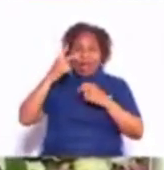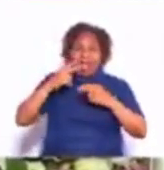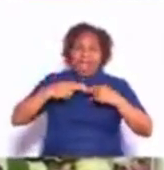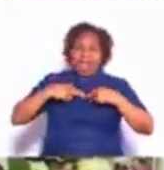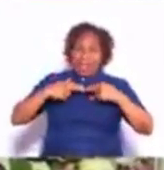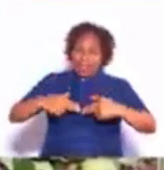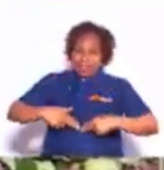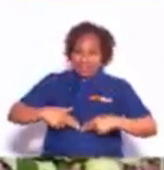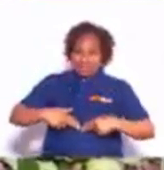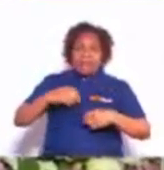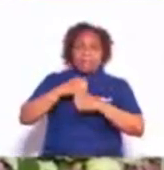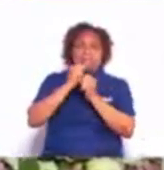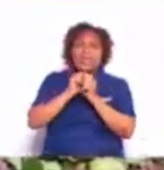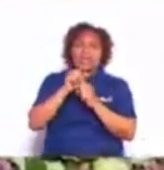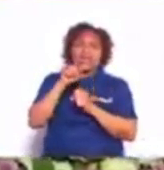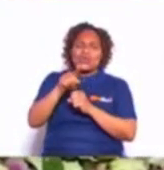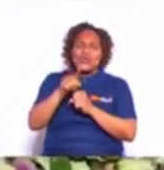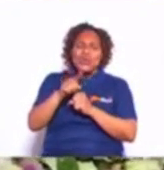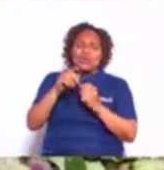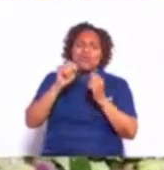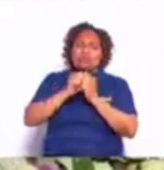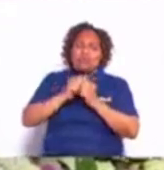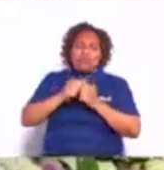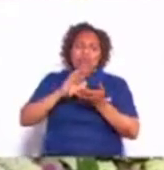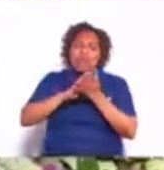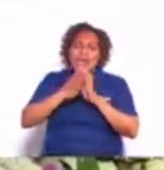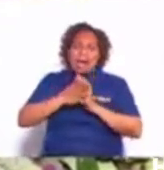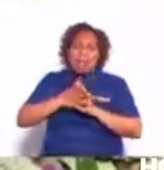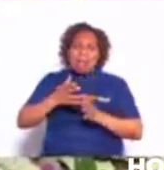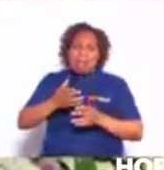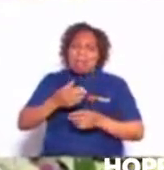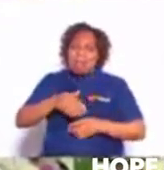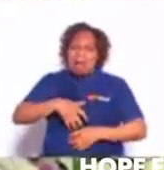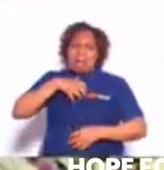you vulnerable to anxiety and depression.